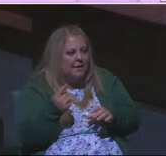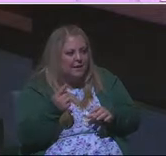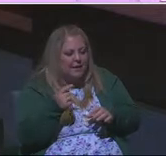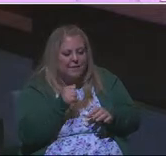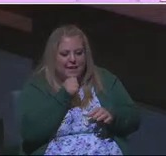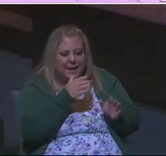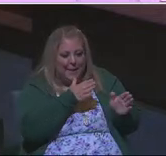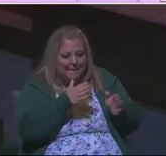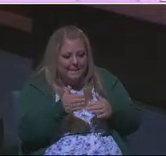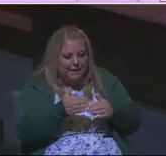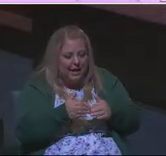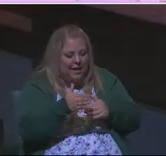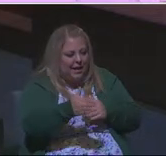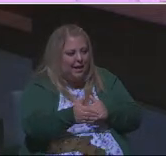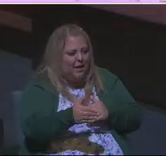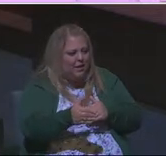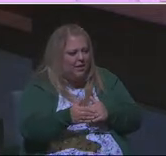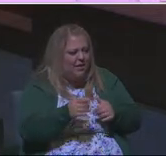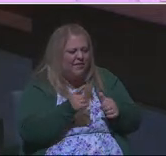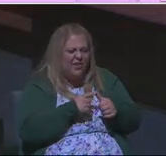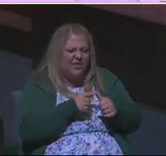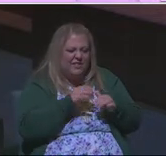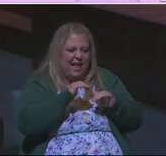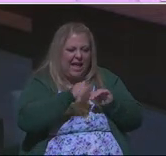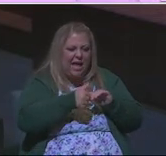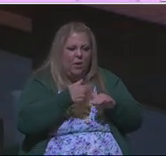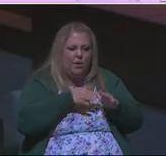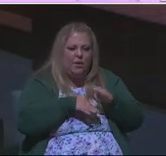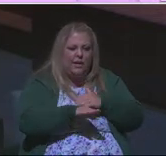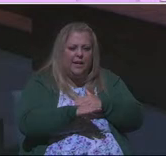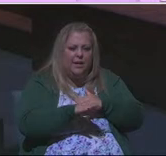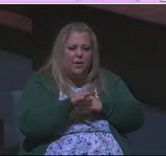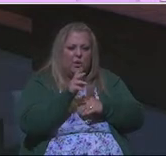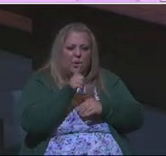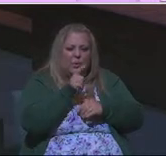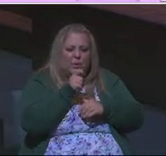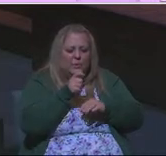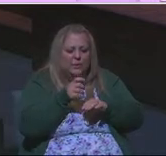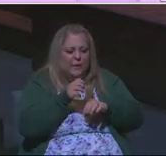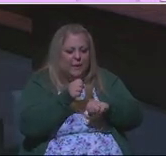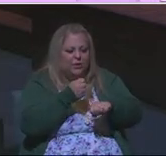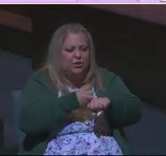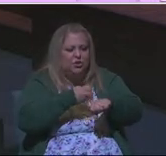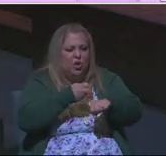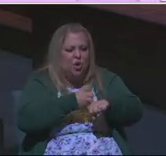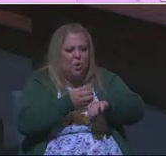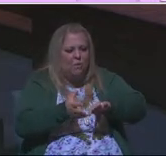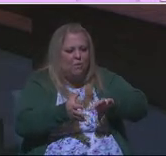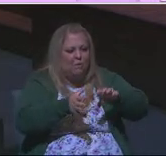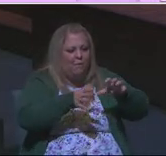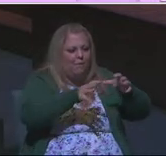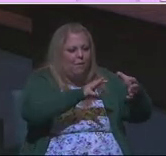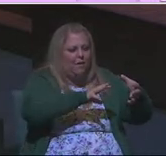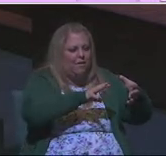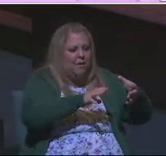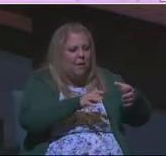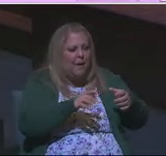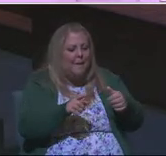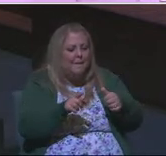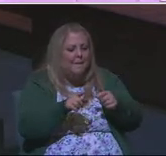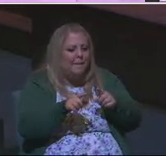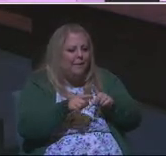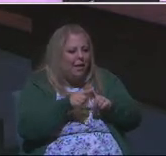ahead, because they're like, first of all, how are we going to get in? Who's going to roll the stone out of the way? Plus, you got soldiers that are